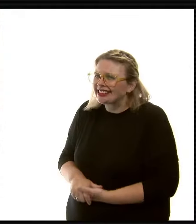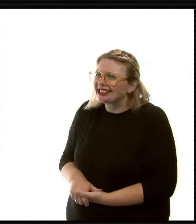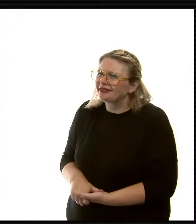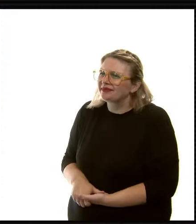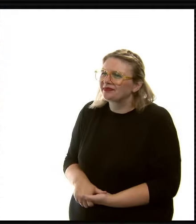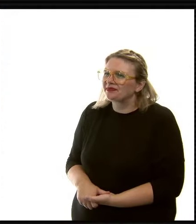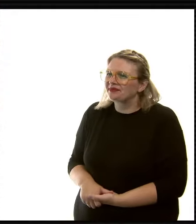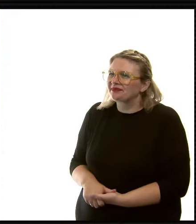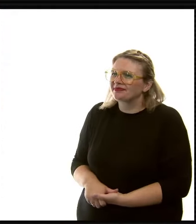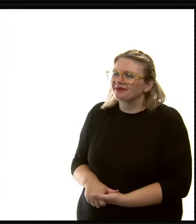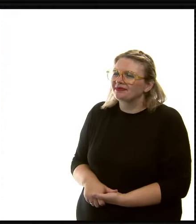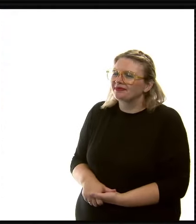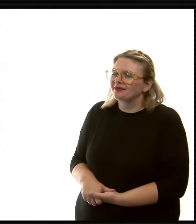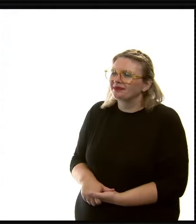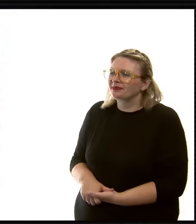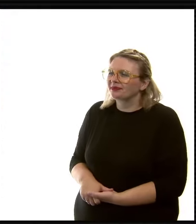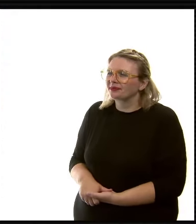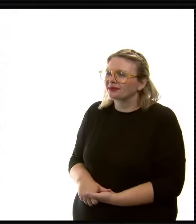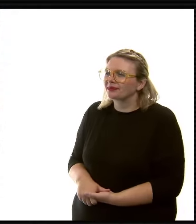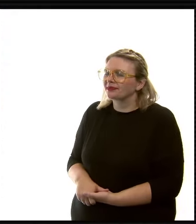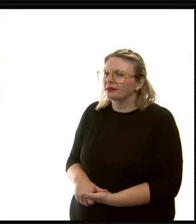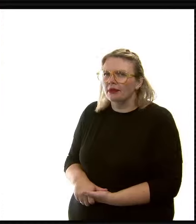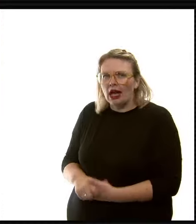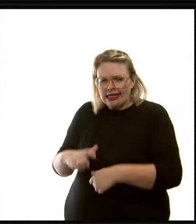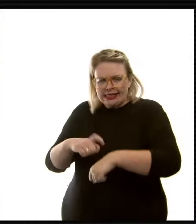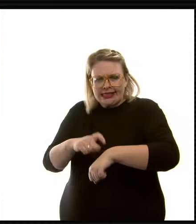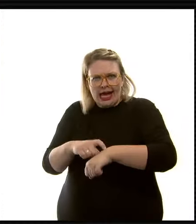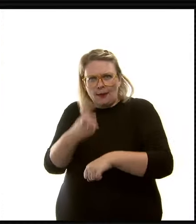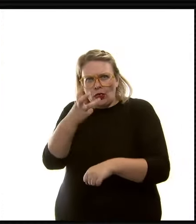How's everyone doing at home? Only 30 seconds left.